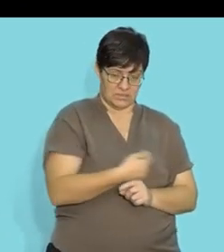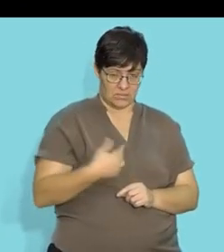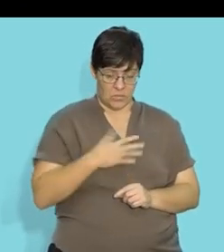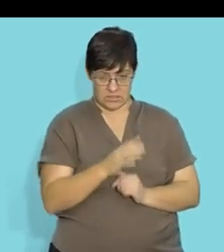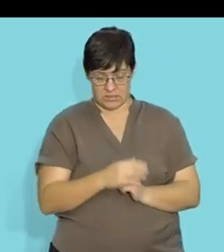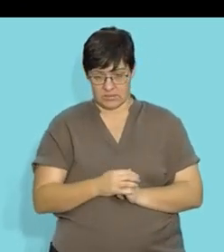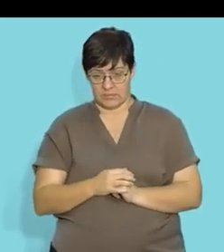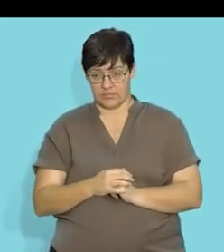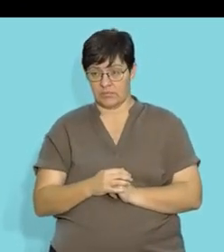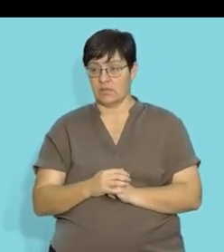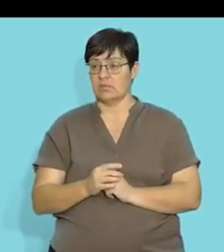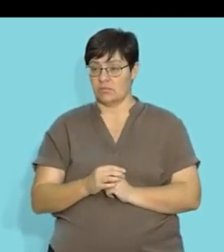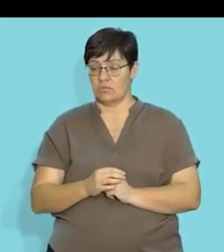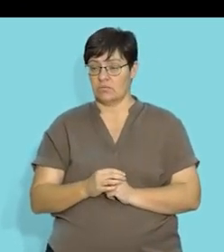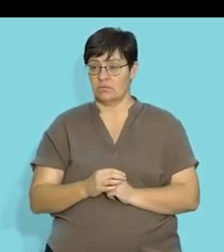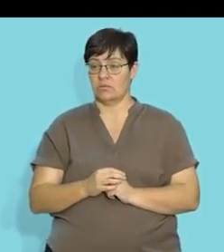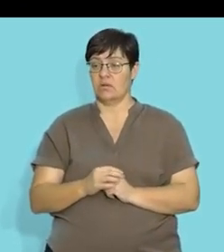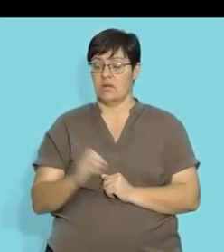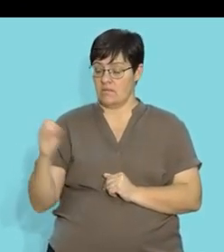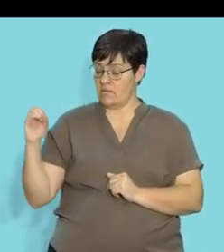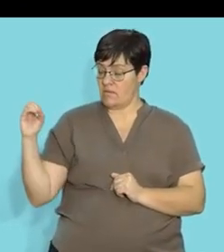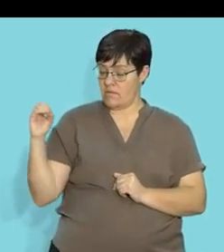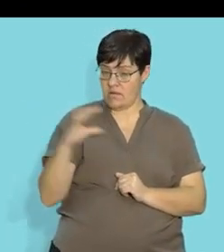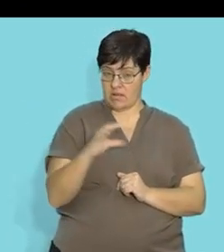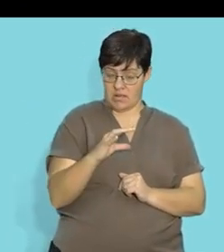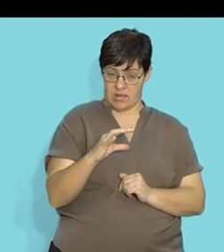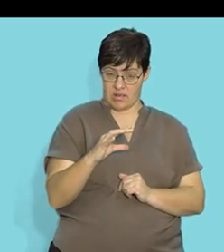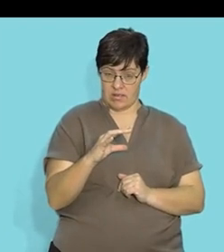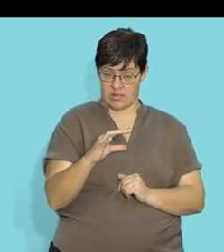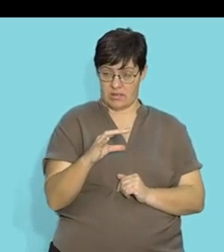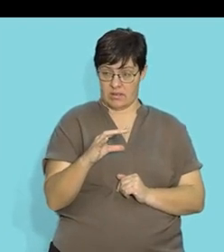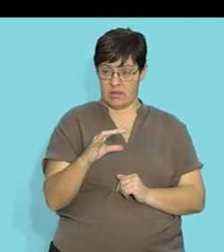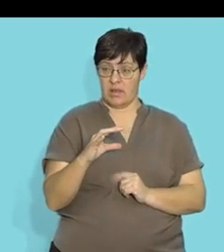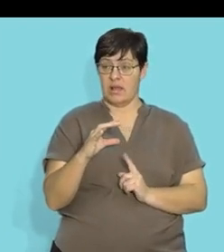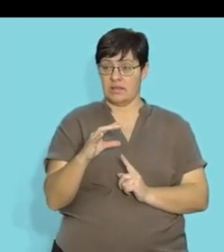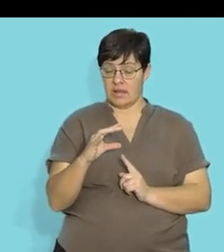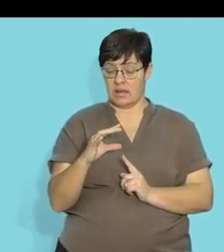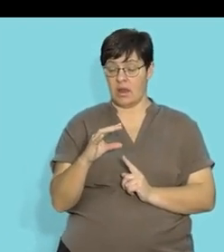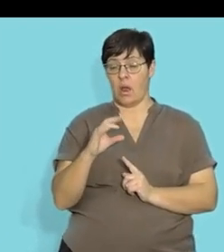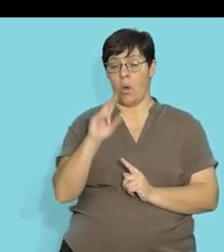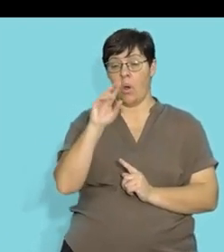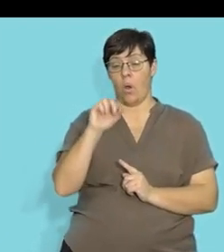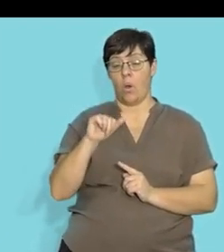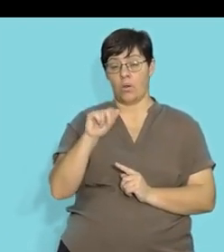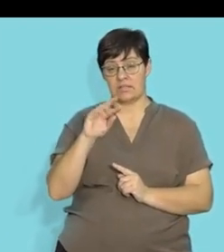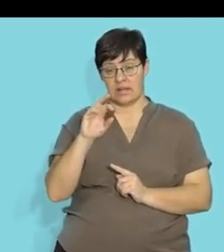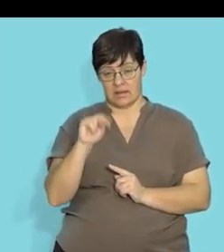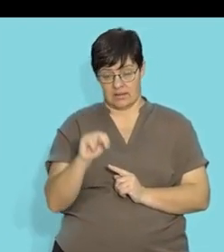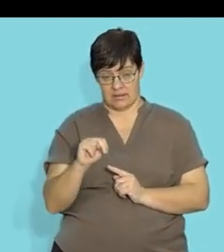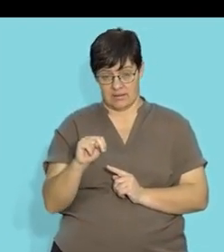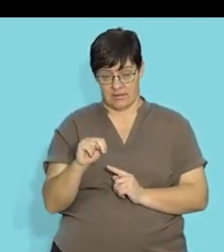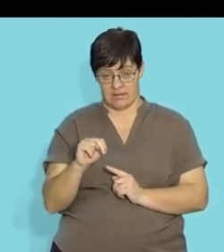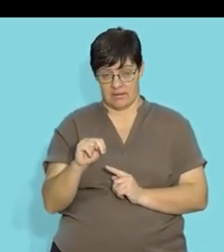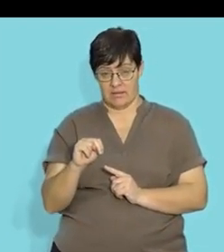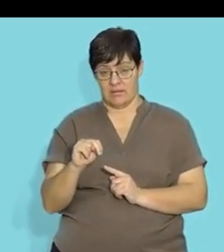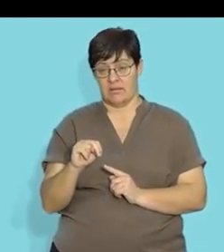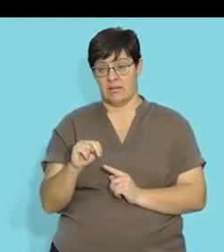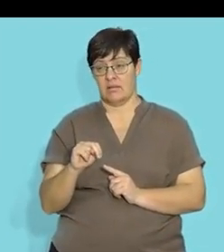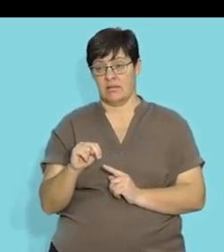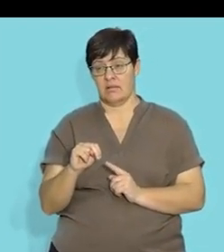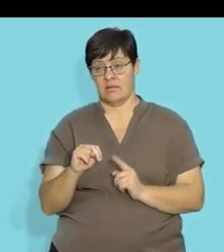direction. So here we're seeing that the auxins coming in from one direction. You'll find that the light comes in from